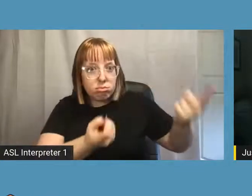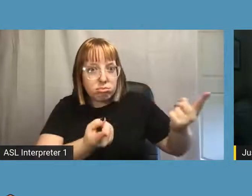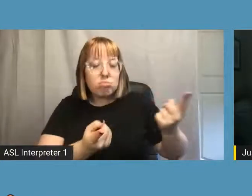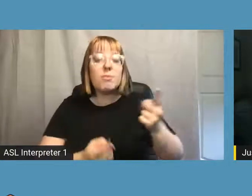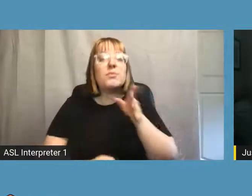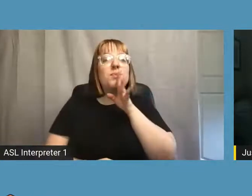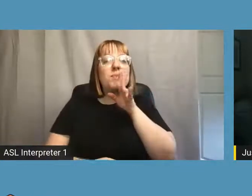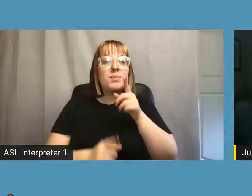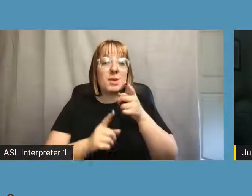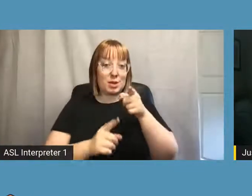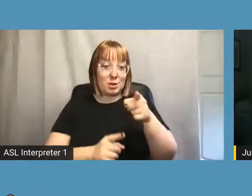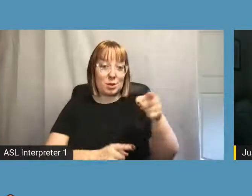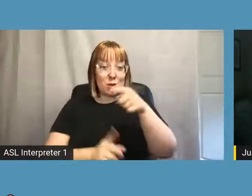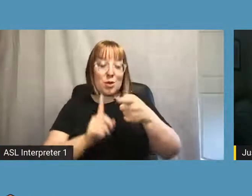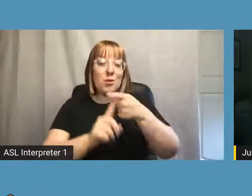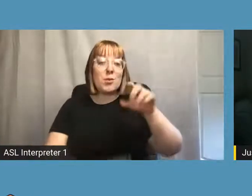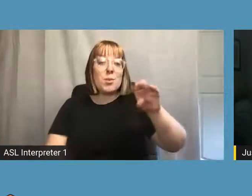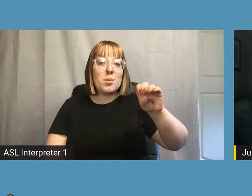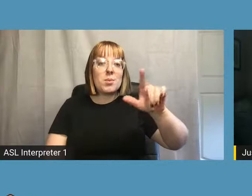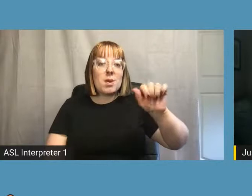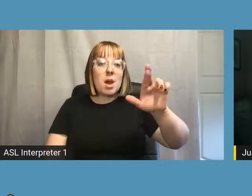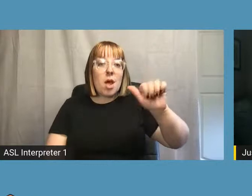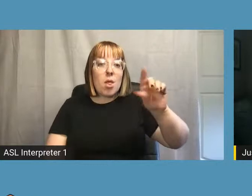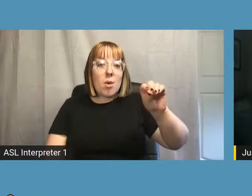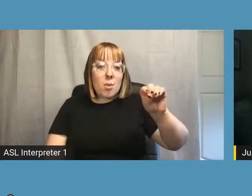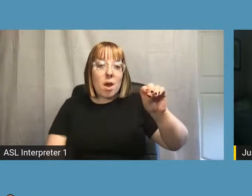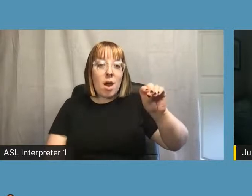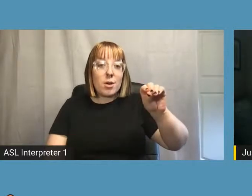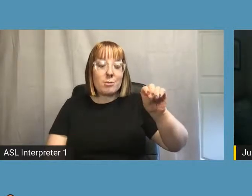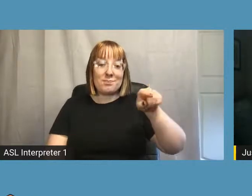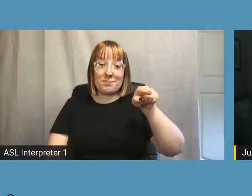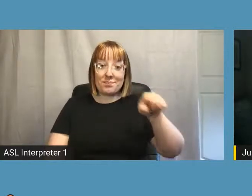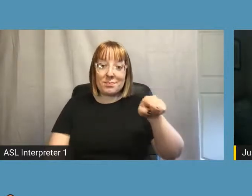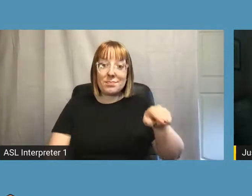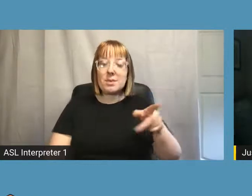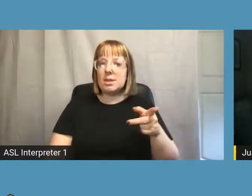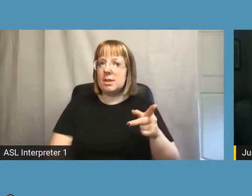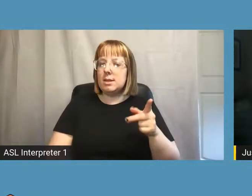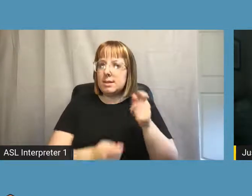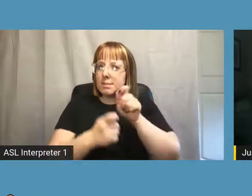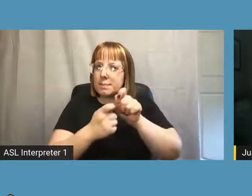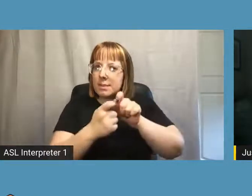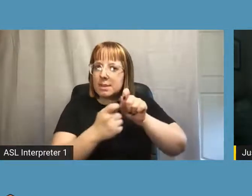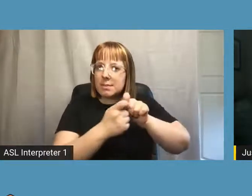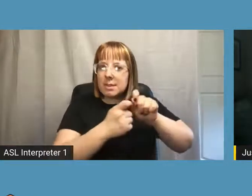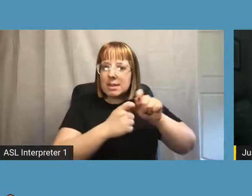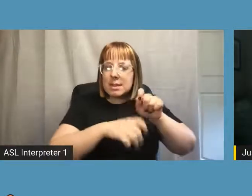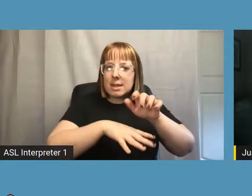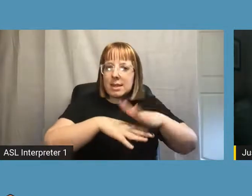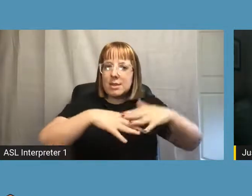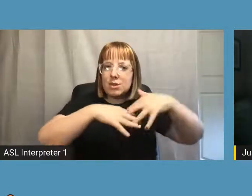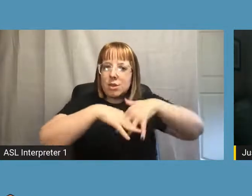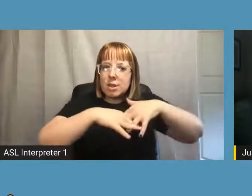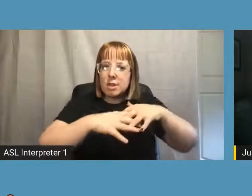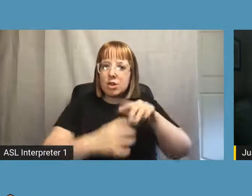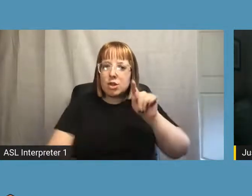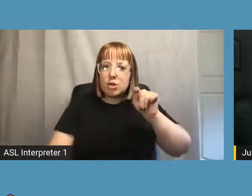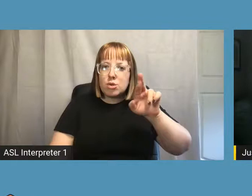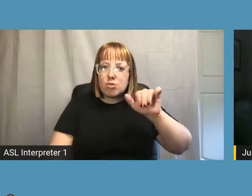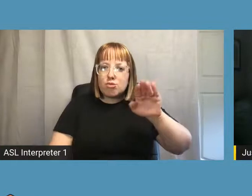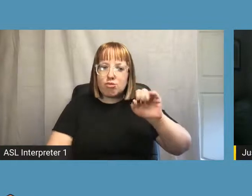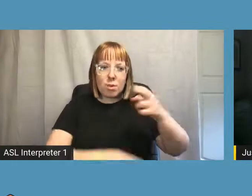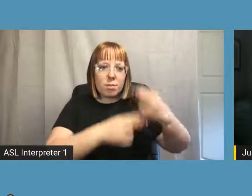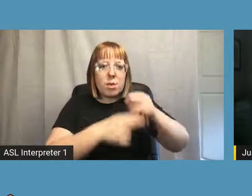Springs, Colorado, which includes the historic homelands of the Arapaho, Cheyenne, and Ute peoples. Wherever we are